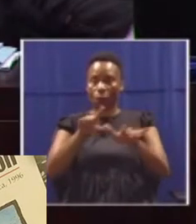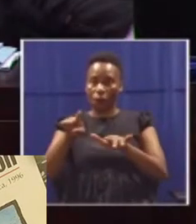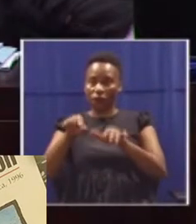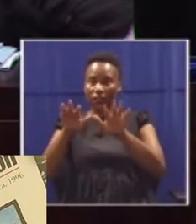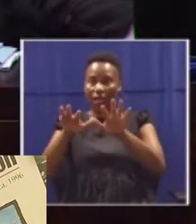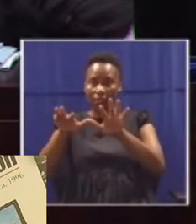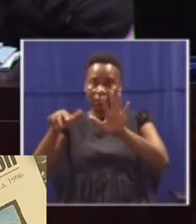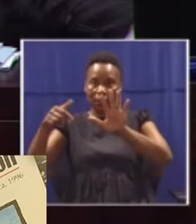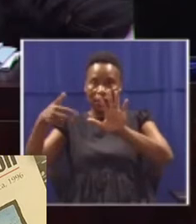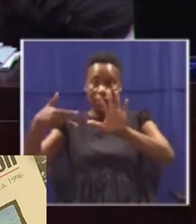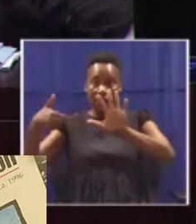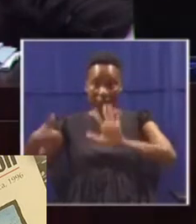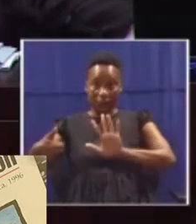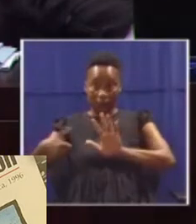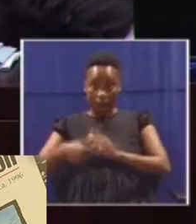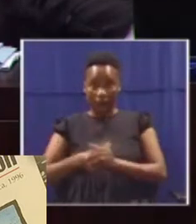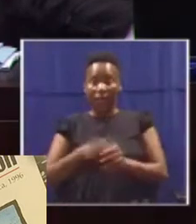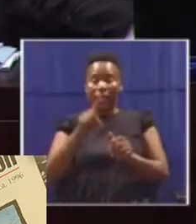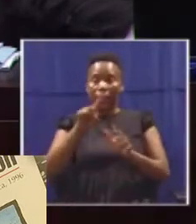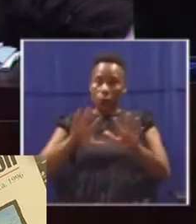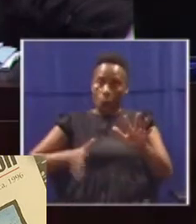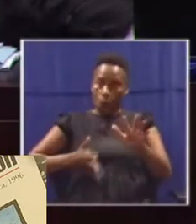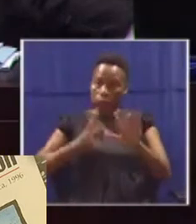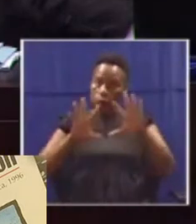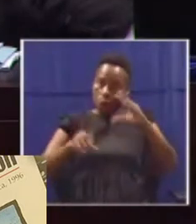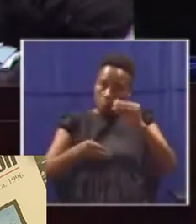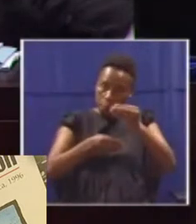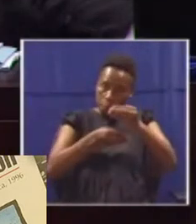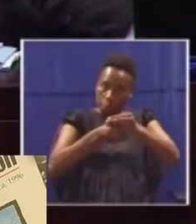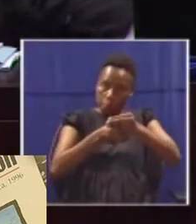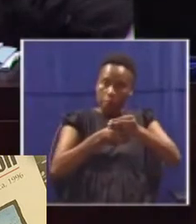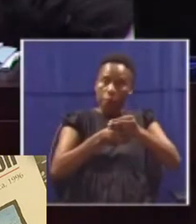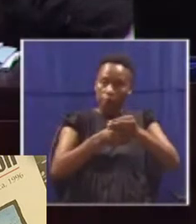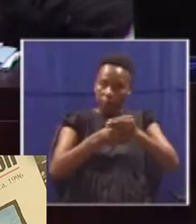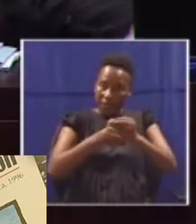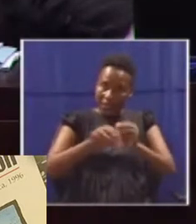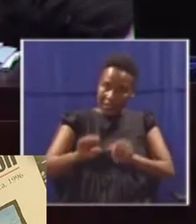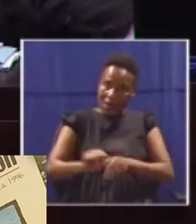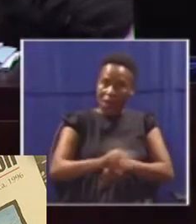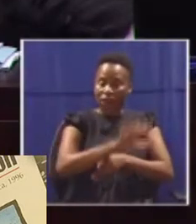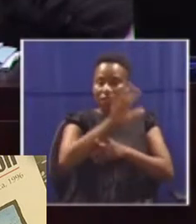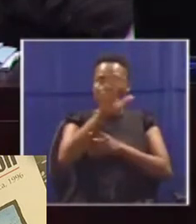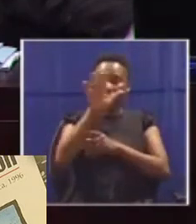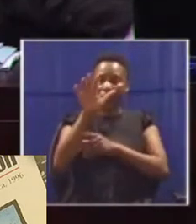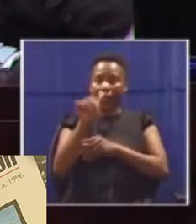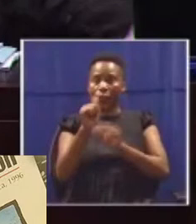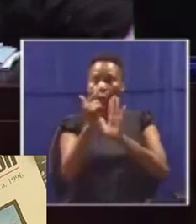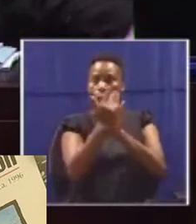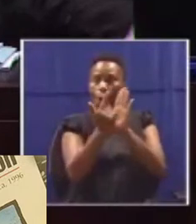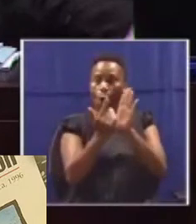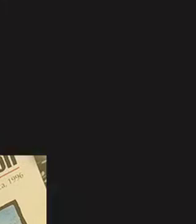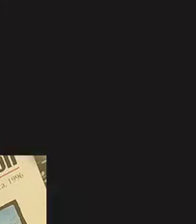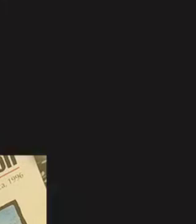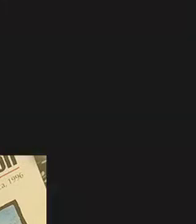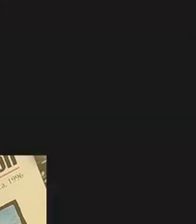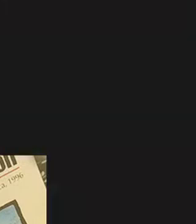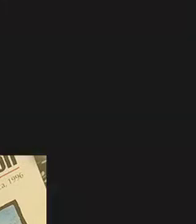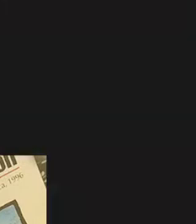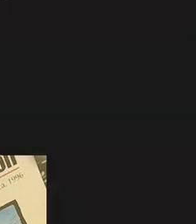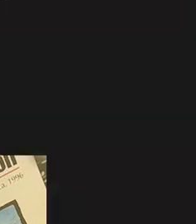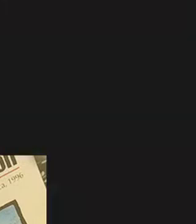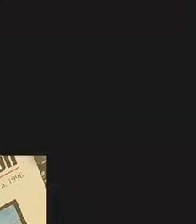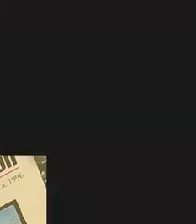The bill seeks to incorporate into South African law annexure 4 of the